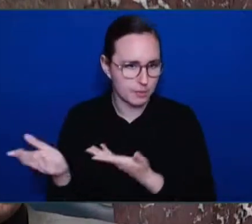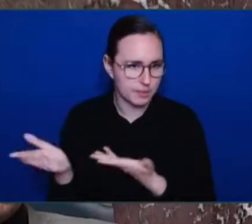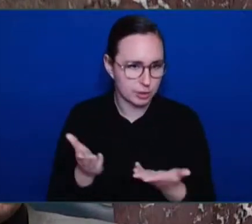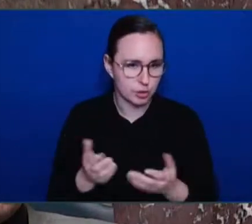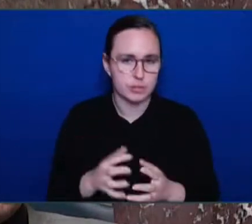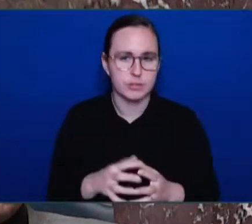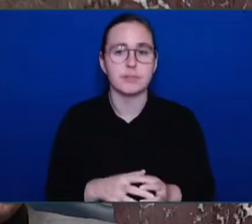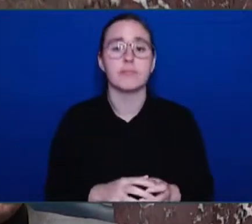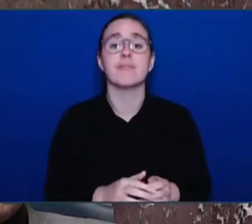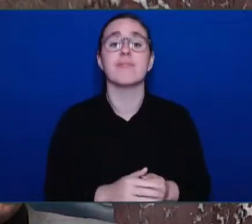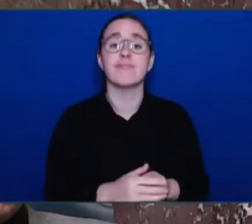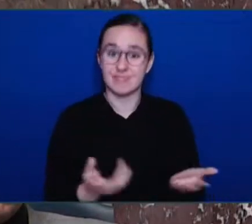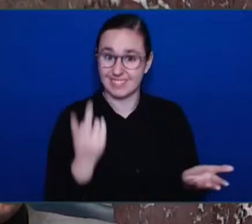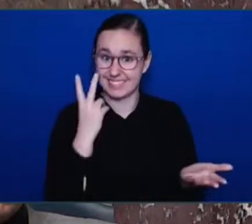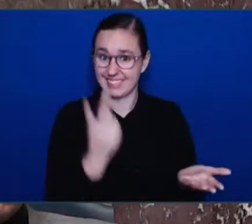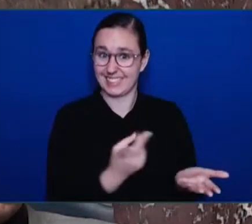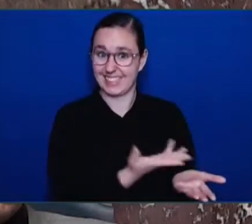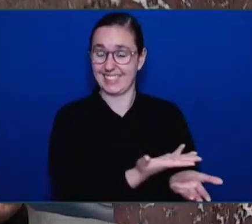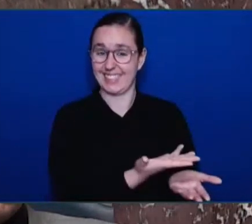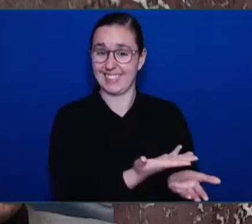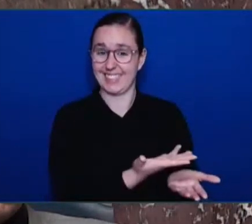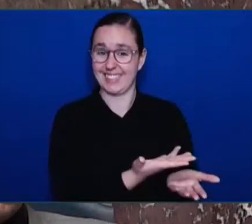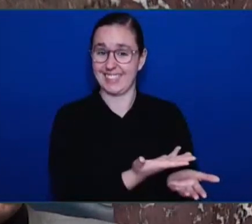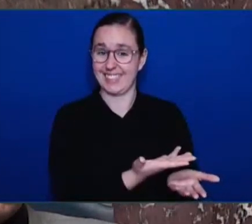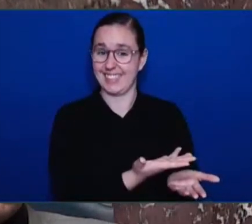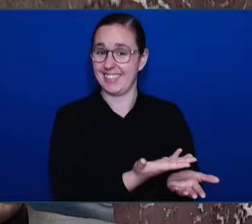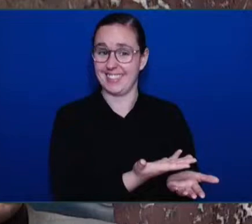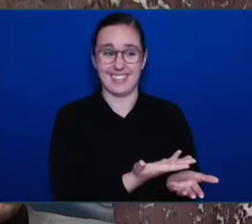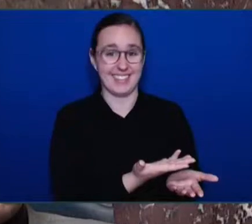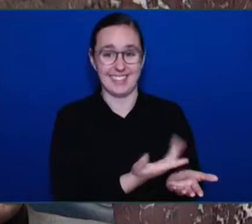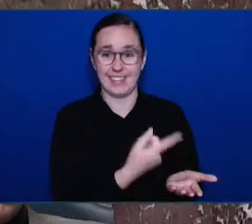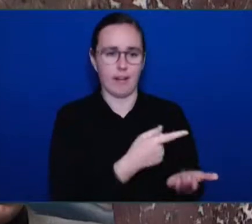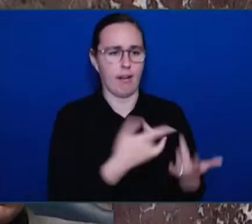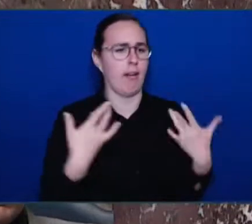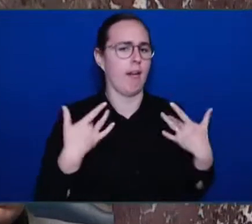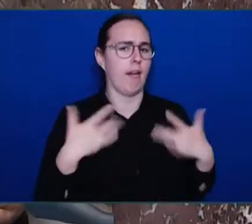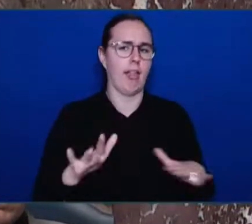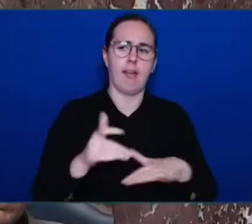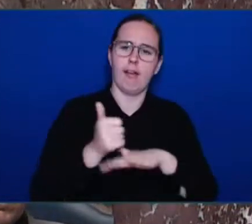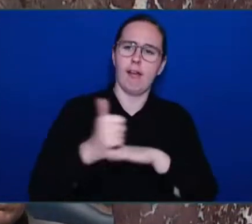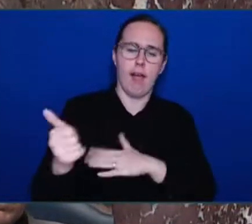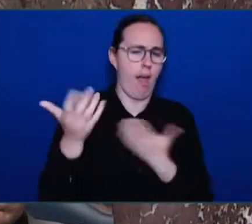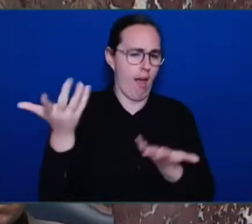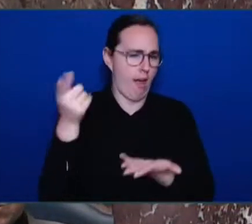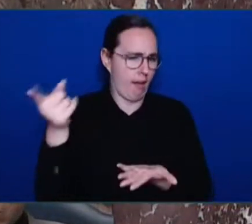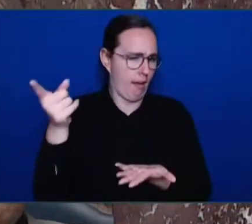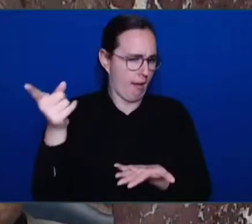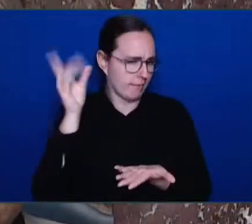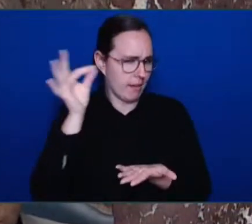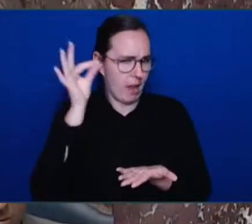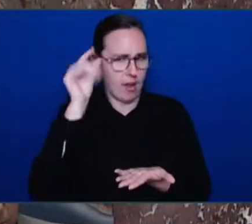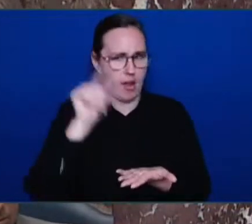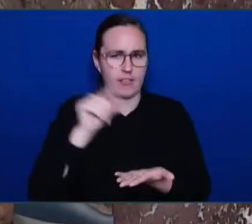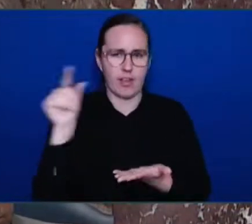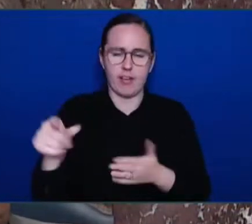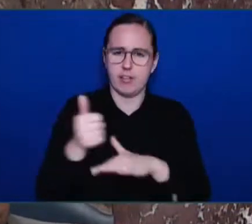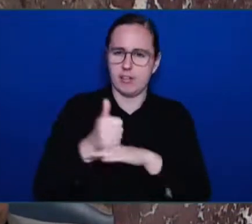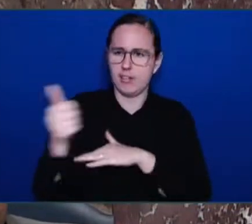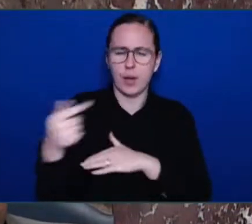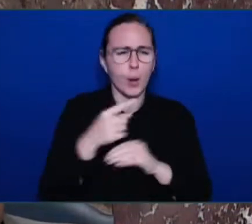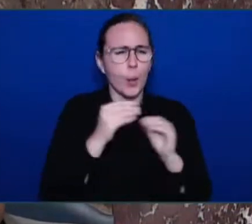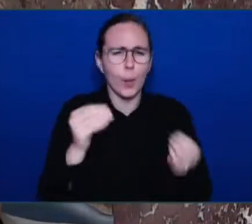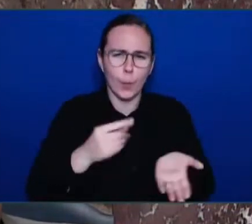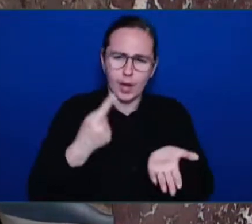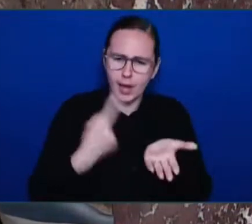how much more money they're spending. And third, don't talk about the results that people are seeing in communities every single